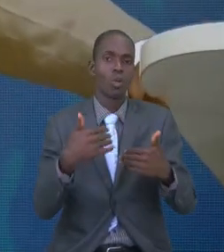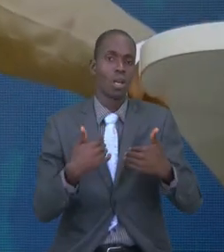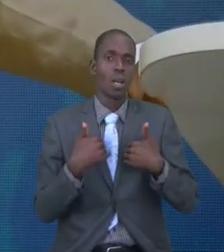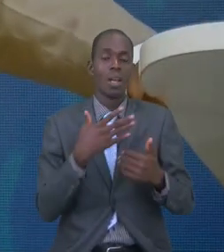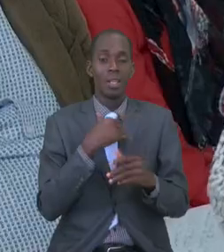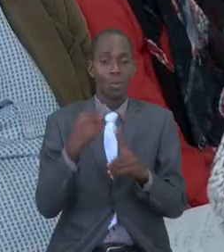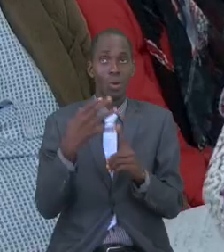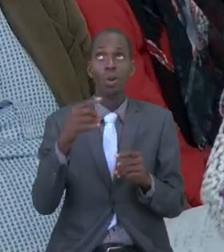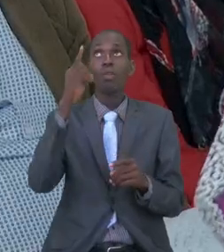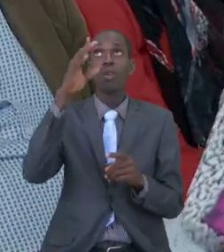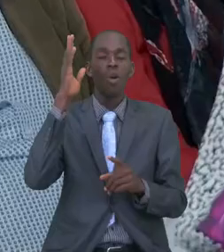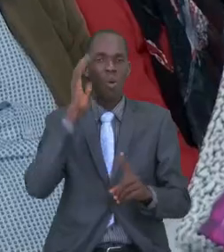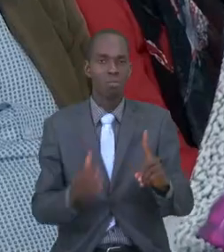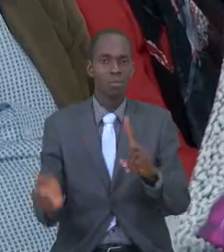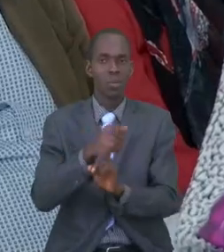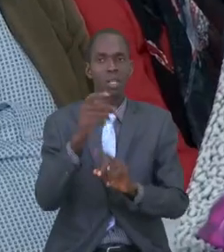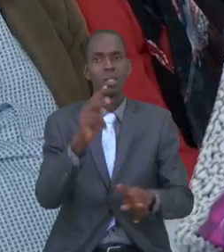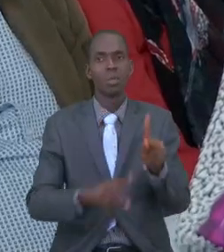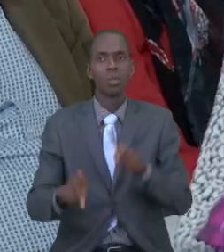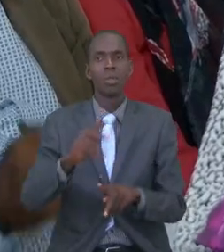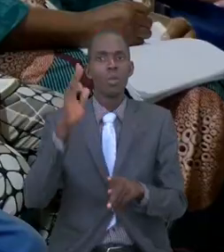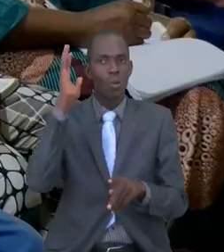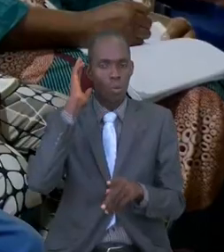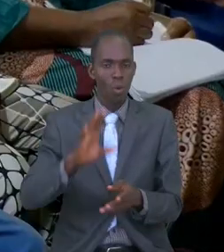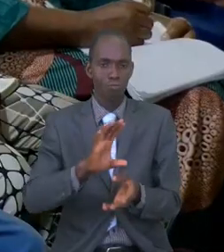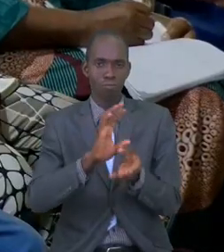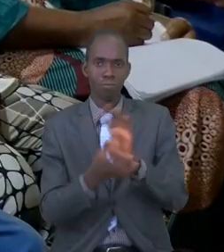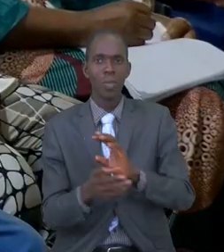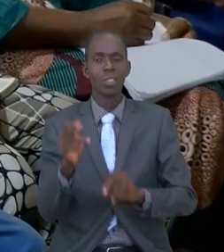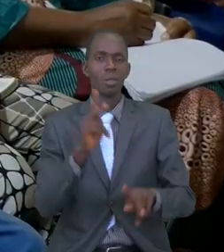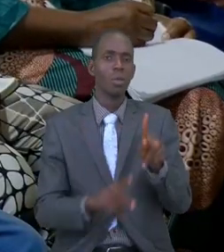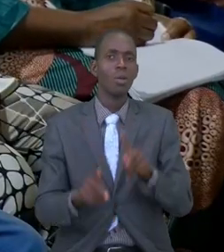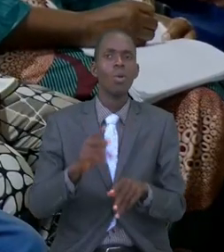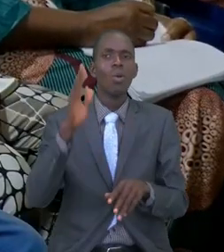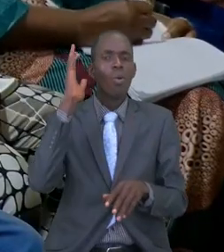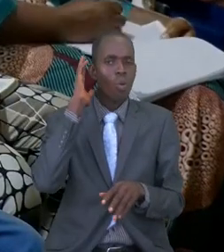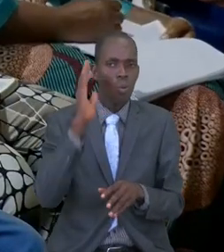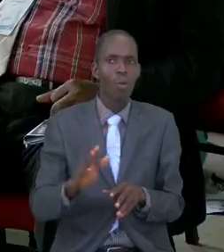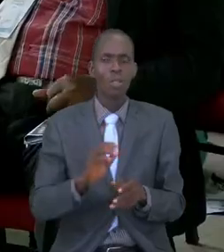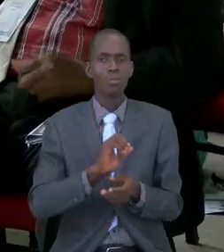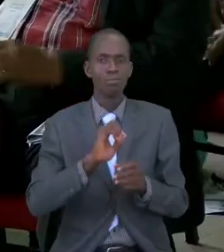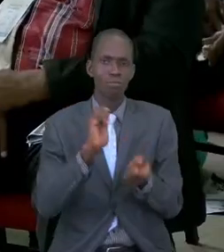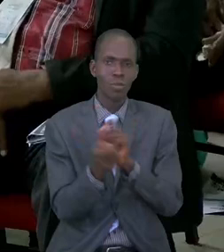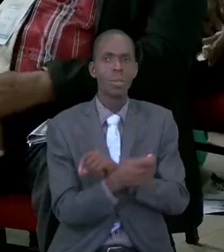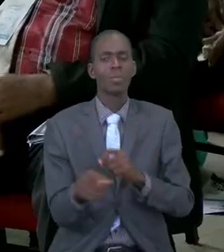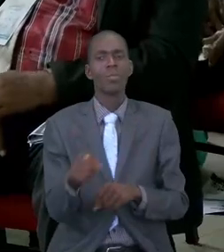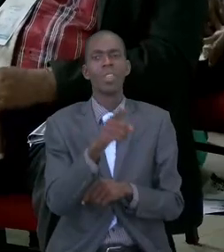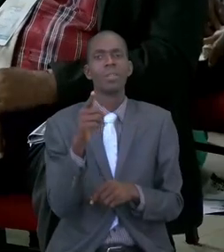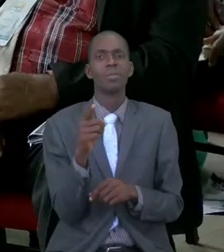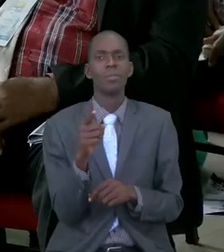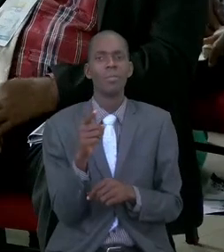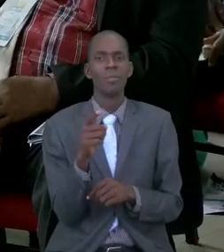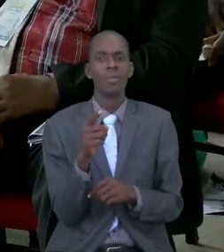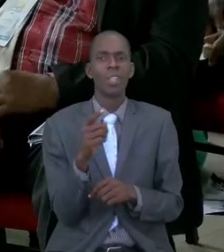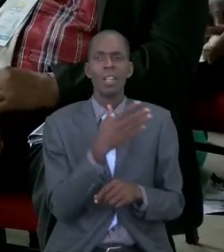them. Amen. Will convict them. Amen. Will convert them. And